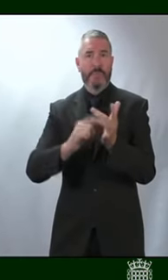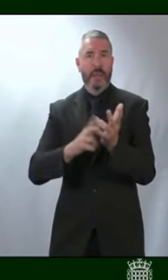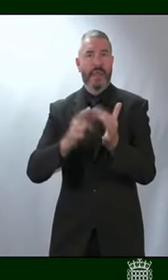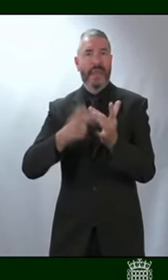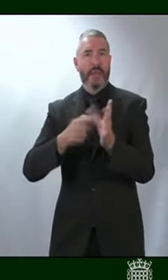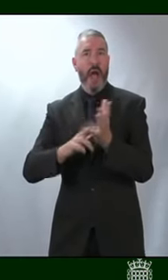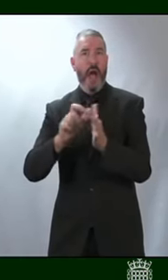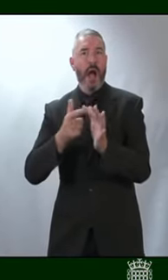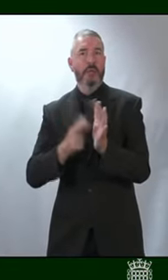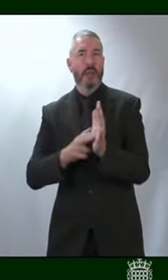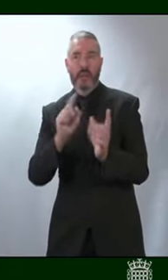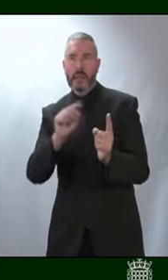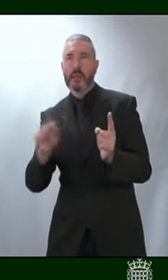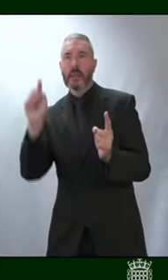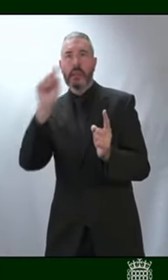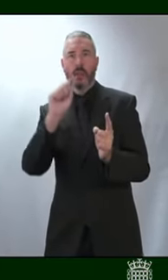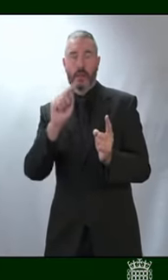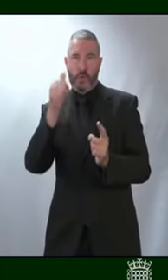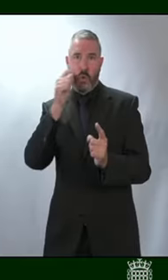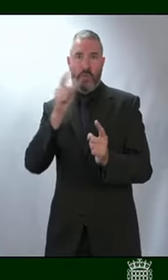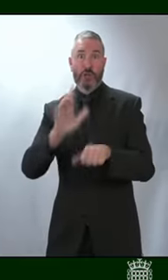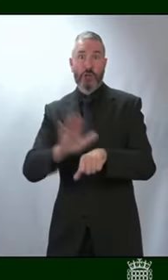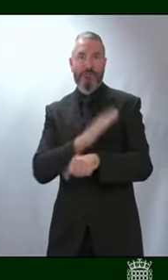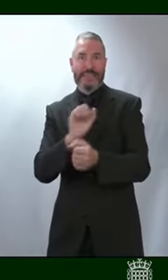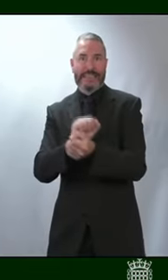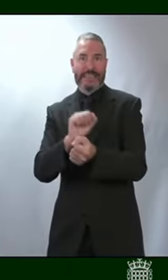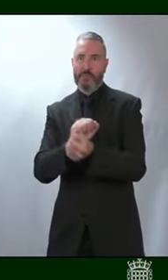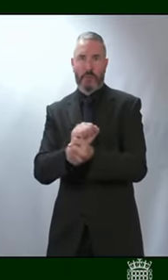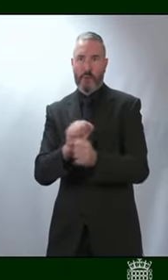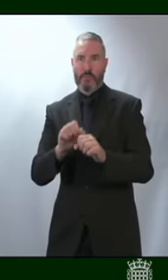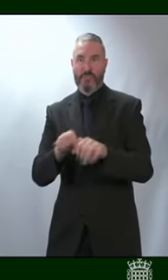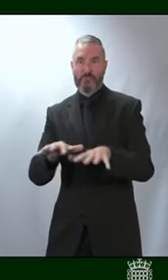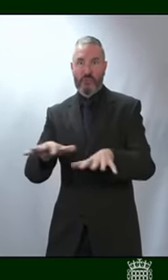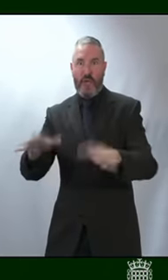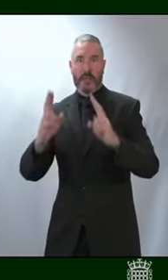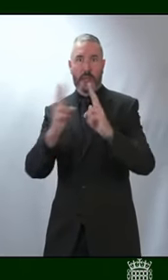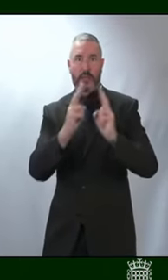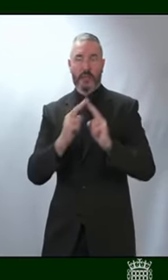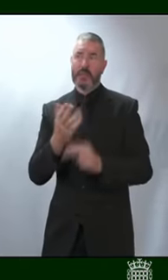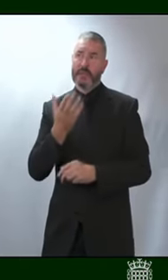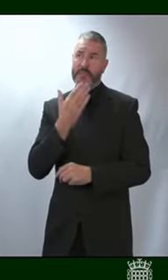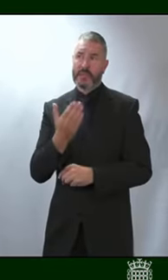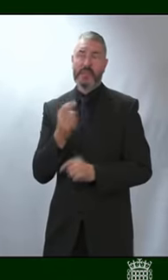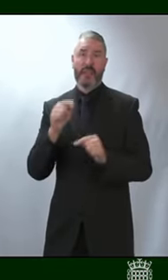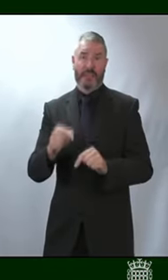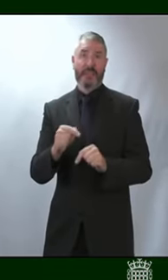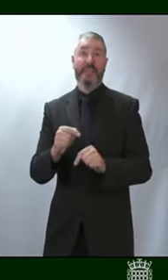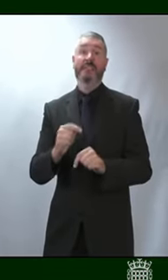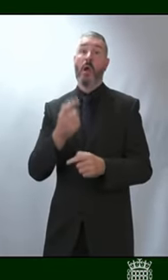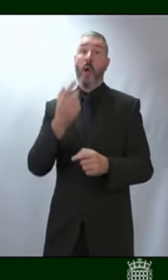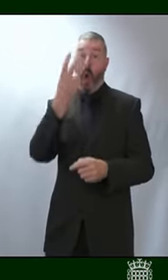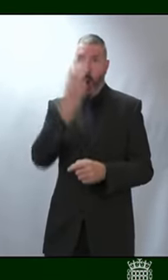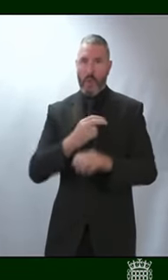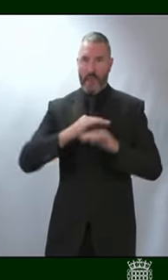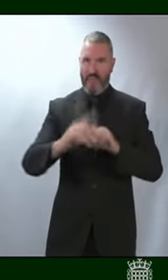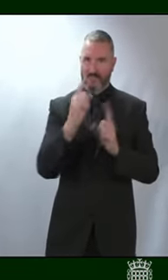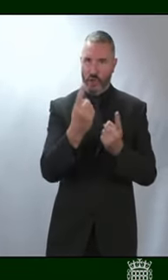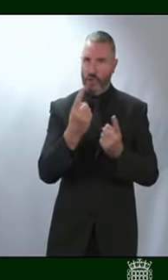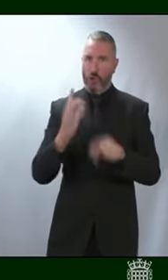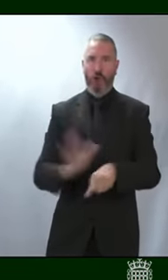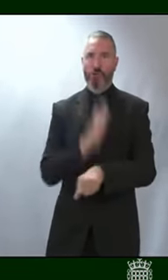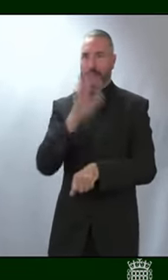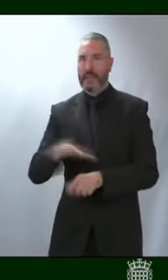rightly concerned about the pressures on the Greenbelt. So can the Prime Minister confirm that his government is a brownfield first government, and can he also confirm he'll do